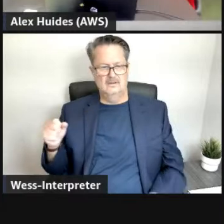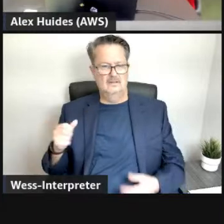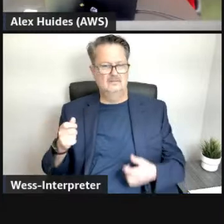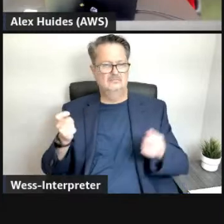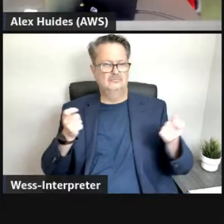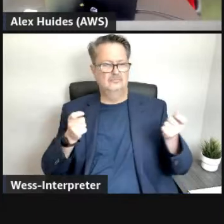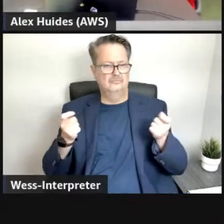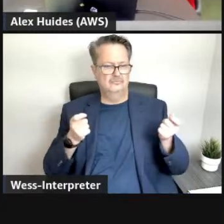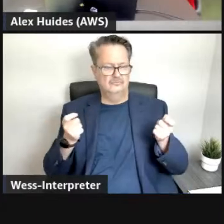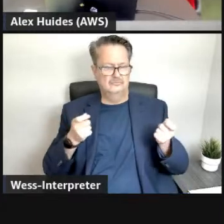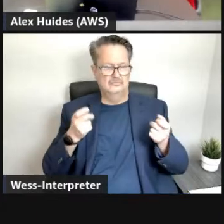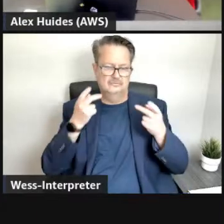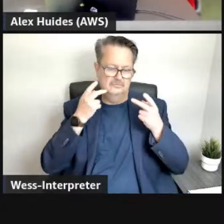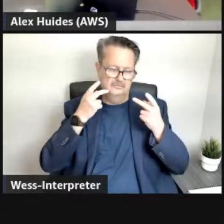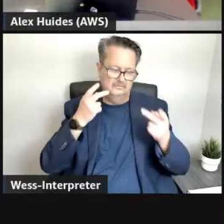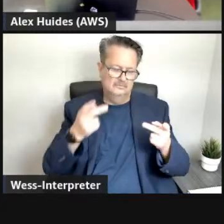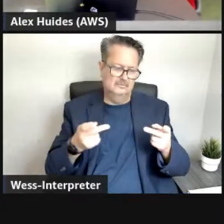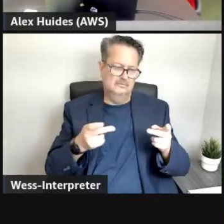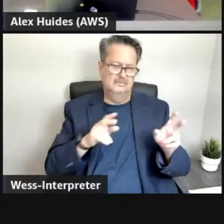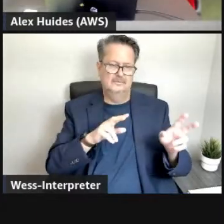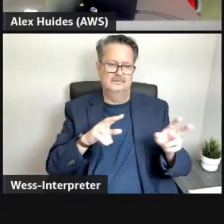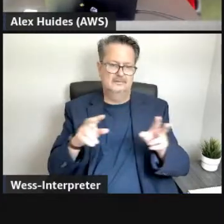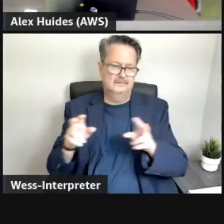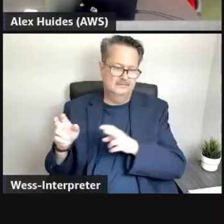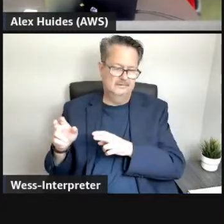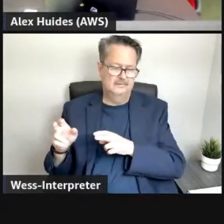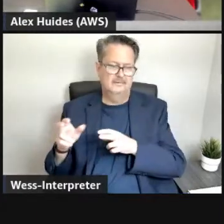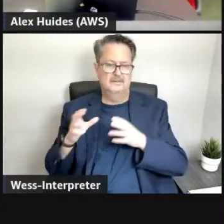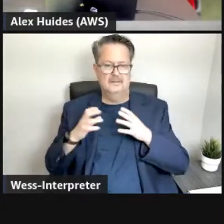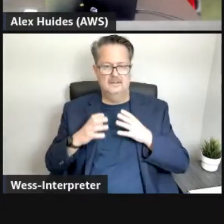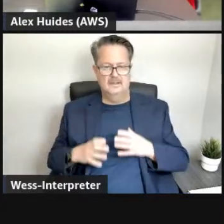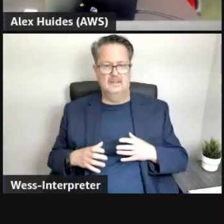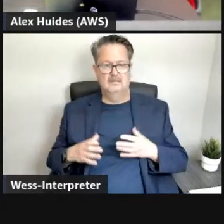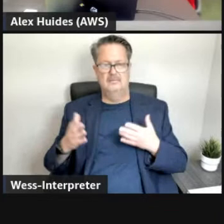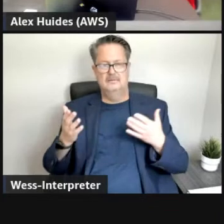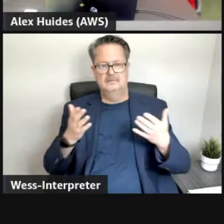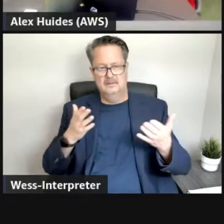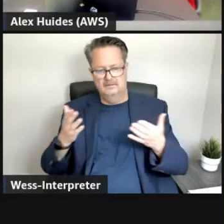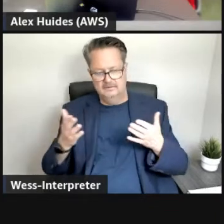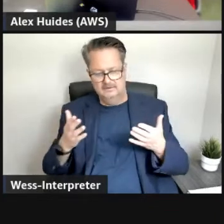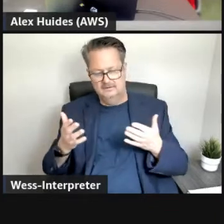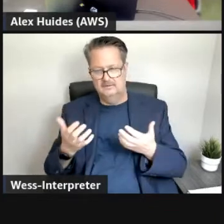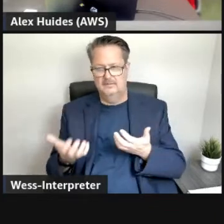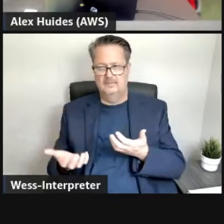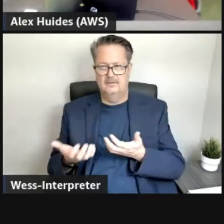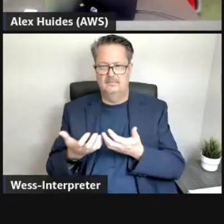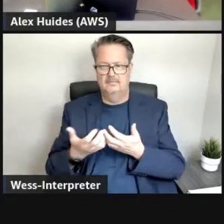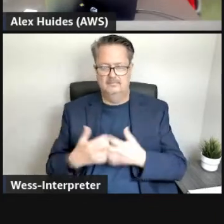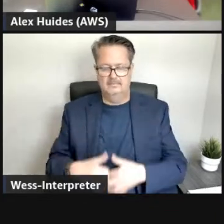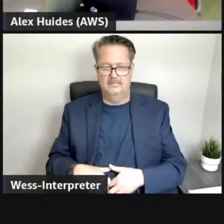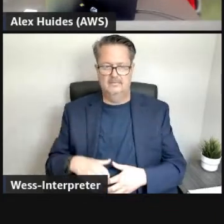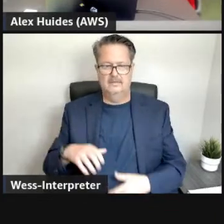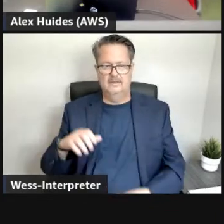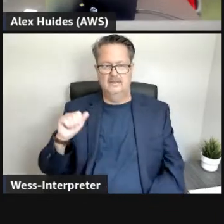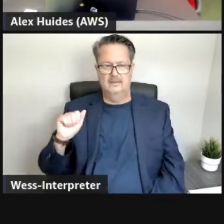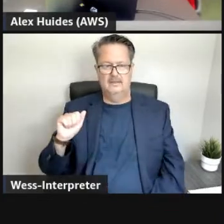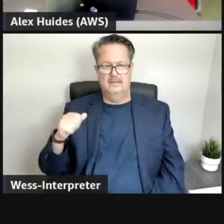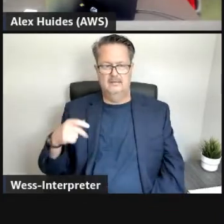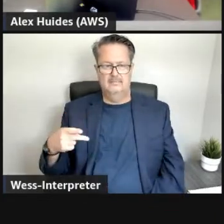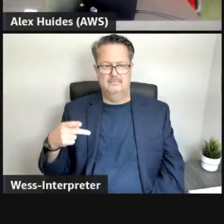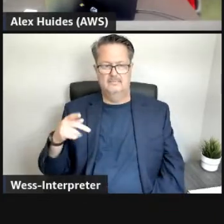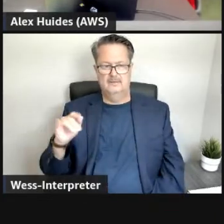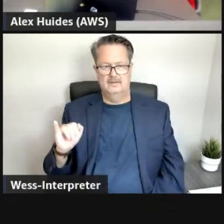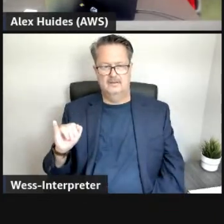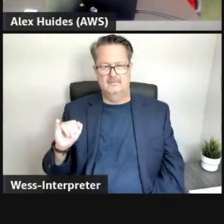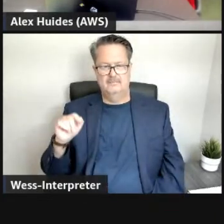with annotations, custom resource definitions, now are embedded into the Kubernetes API. So this is the